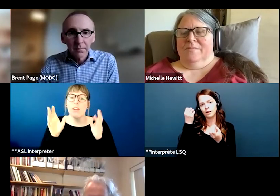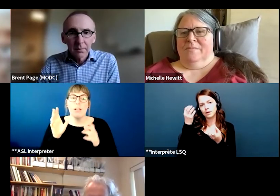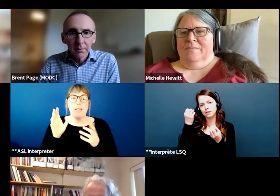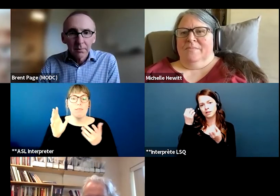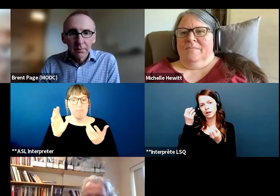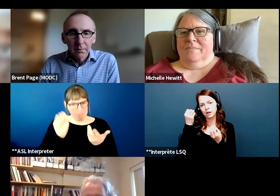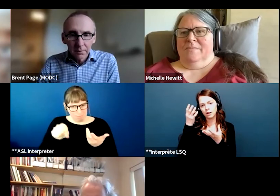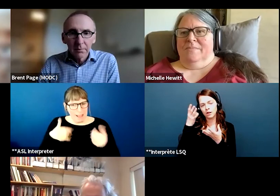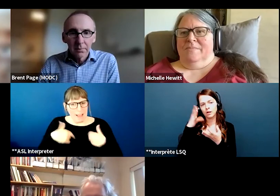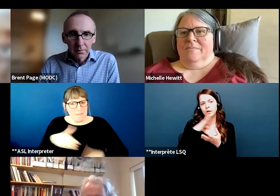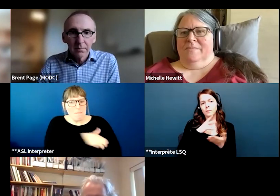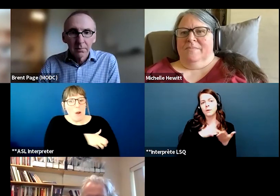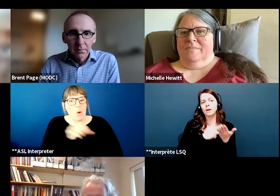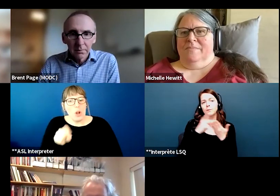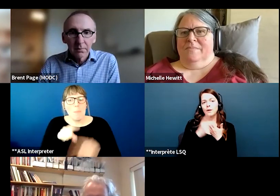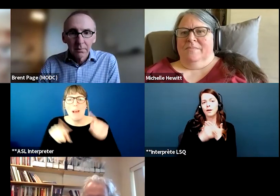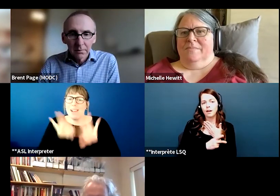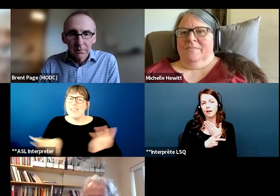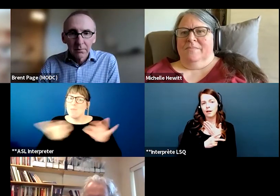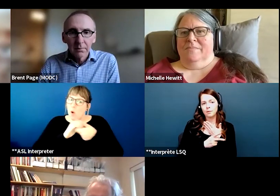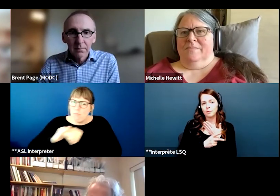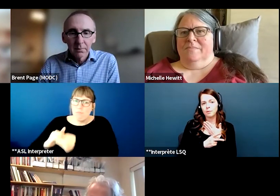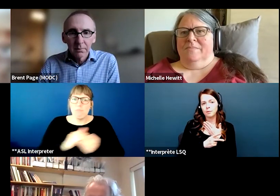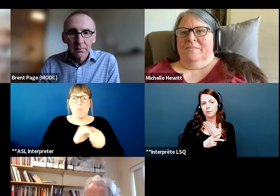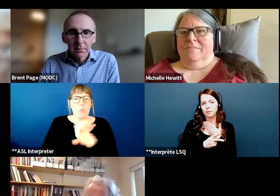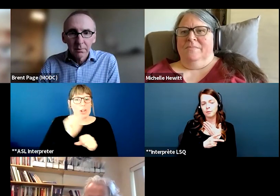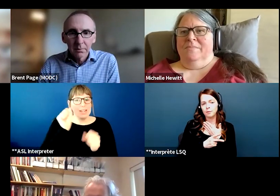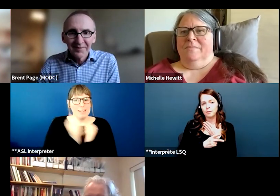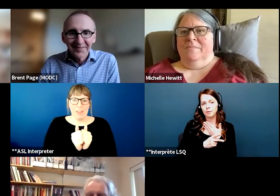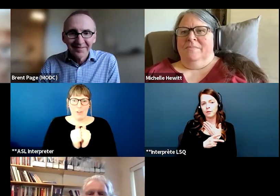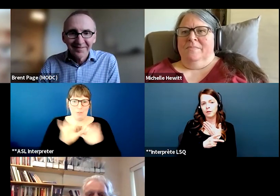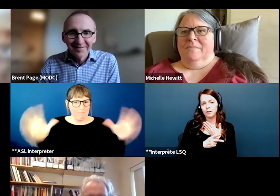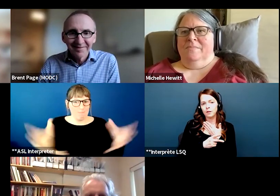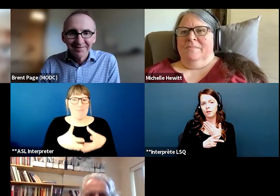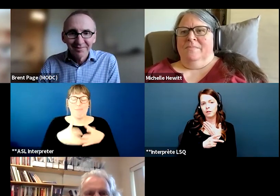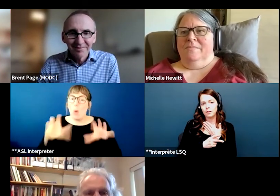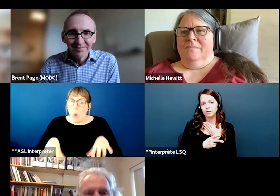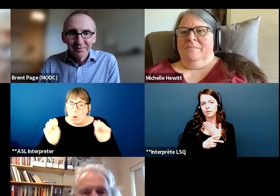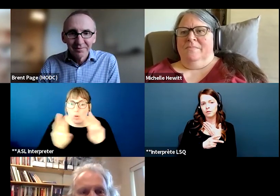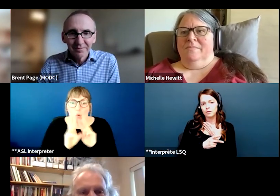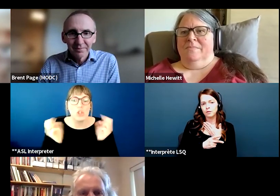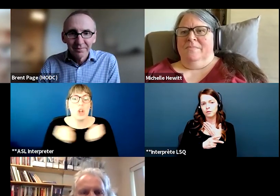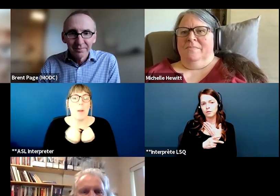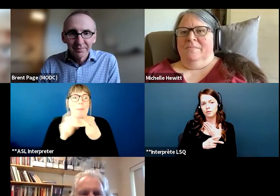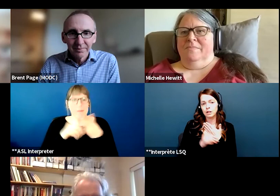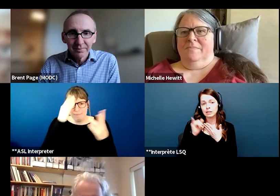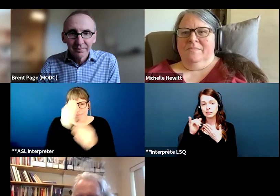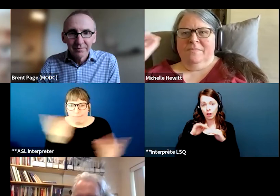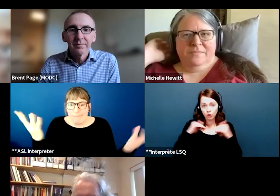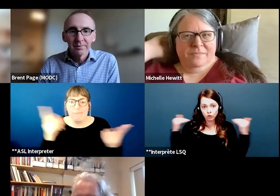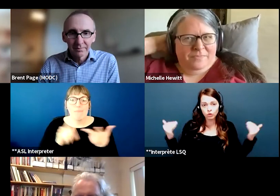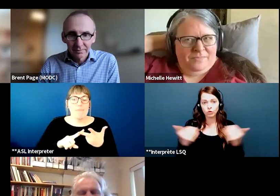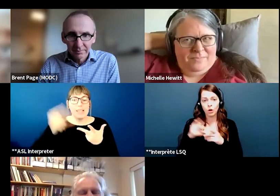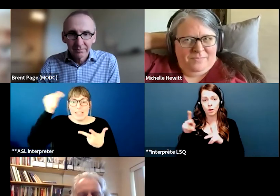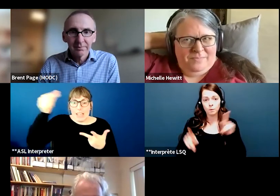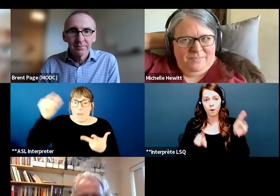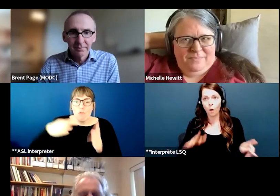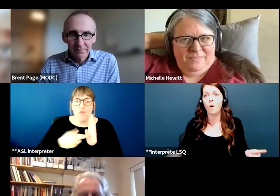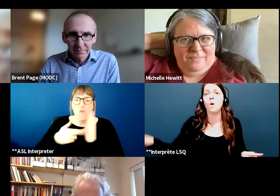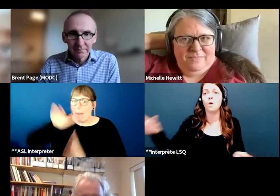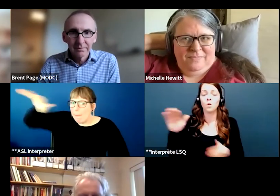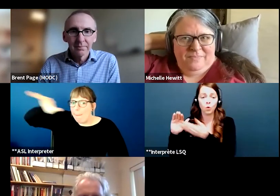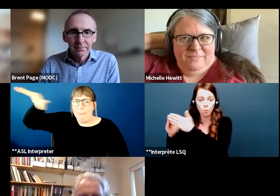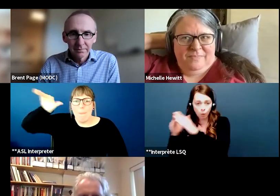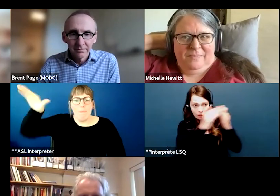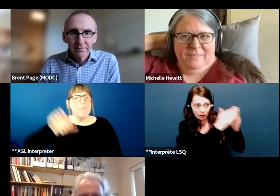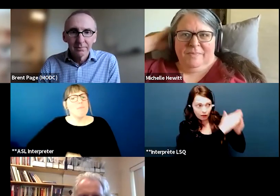working together. Spread the word, host webinars in your community, call your government representatives, be loud and